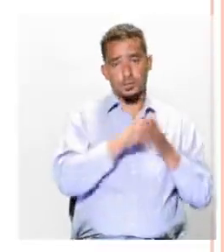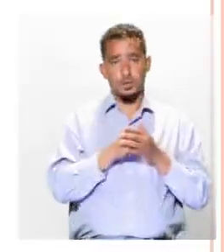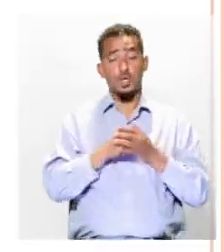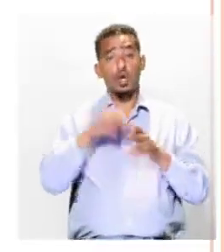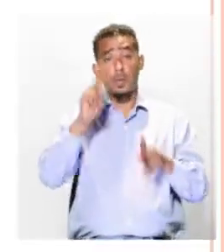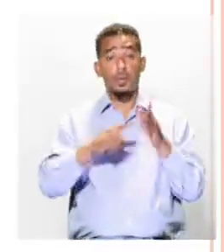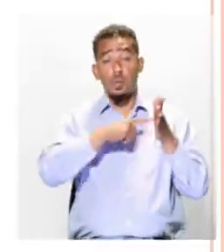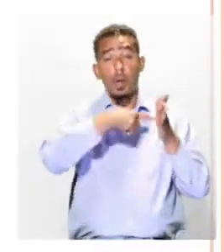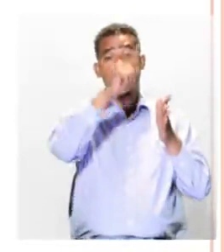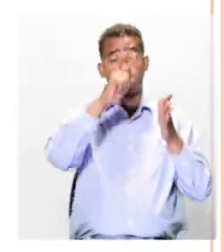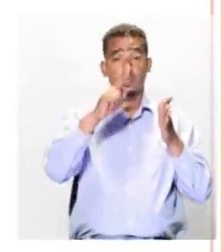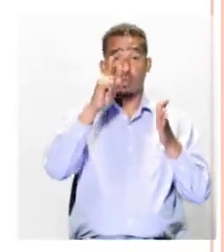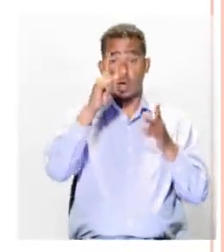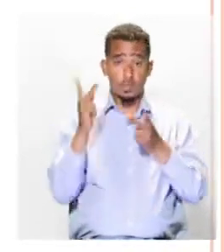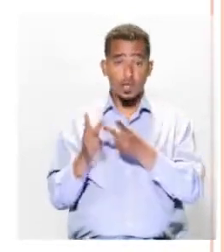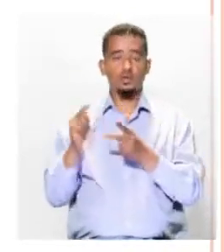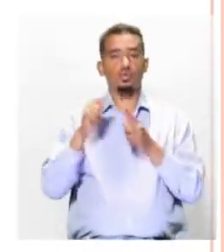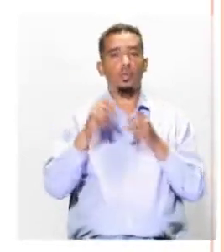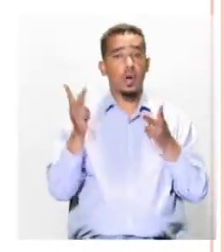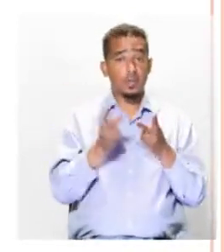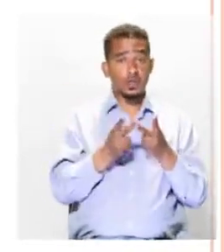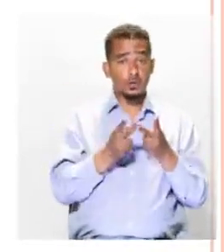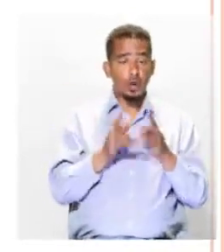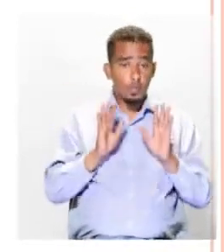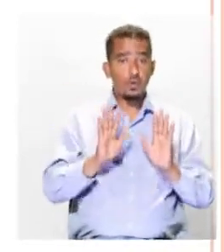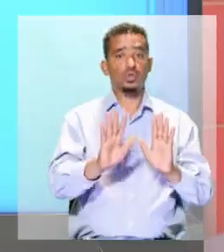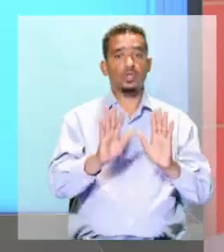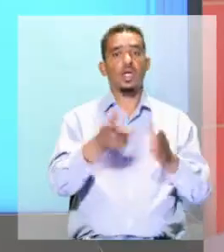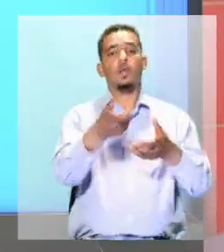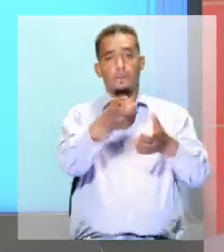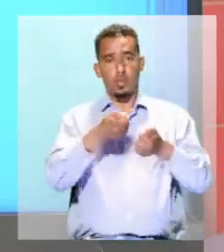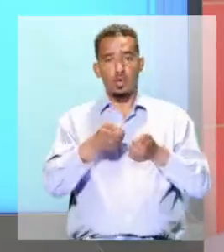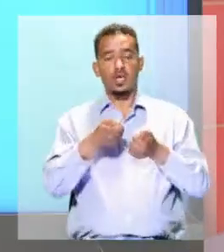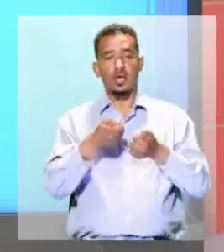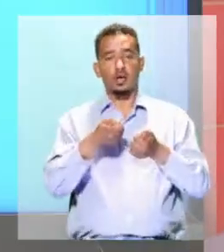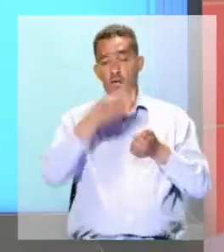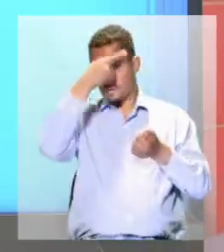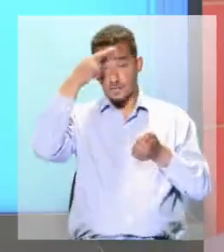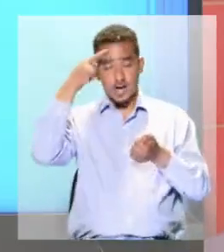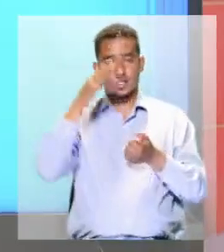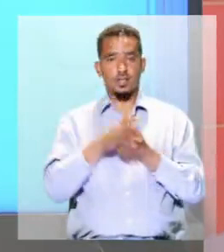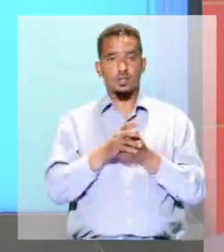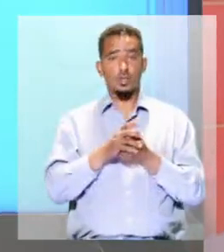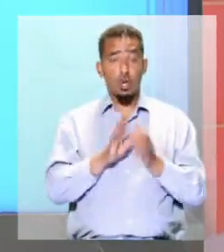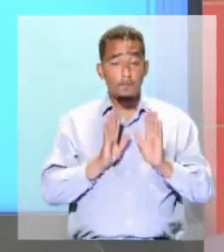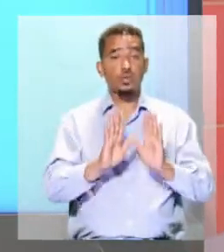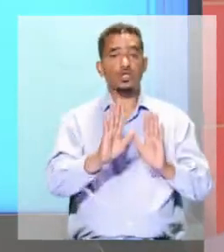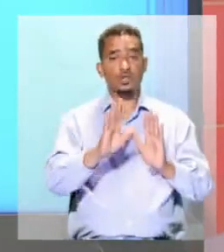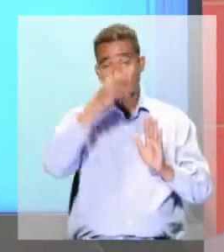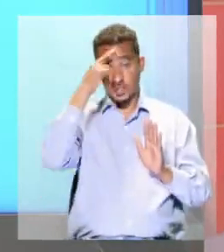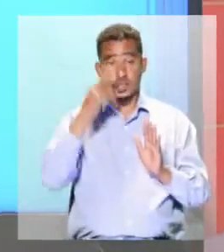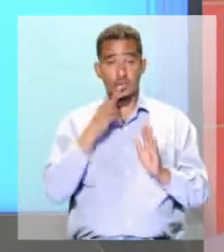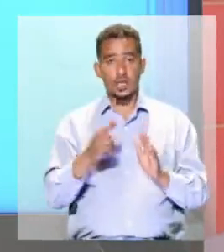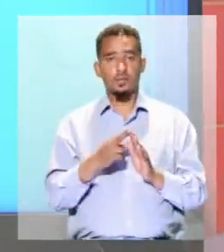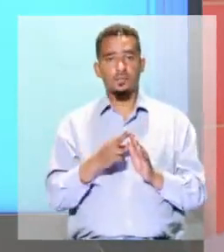People migrate from one place to another because of pushing and pulling factor. The pushing factors